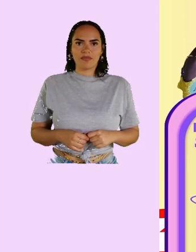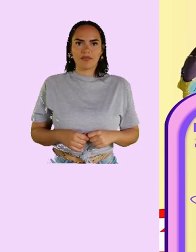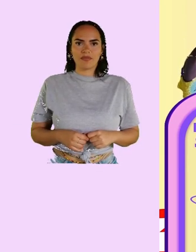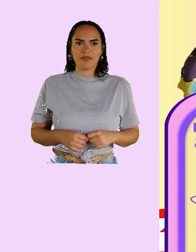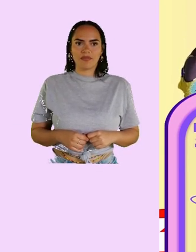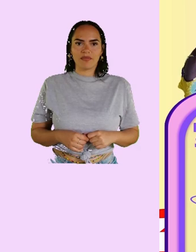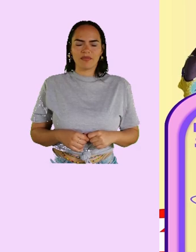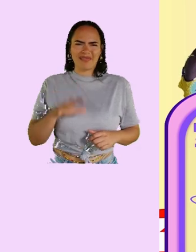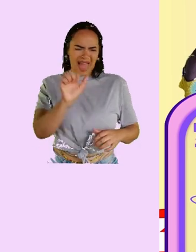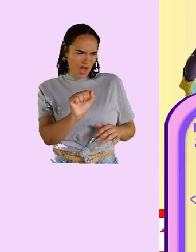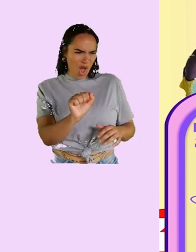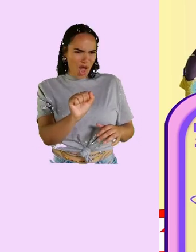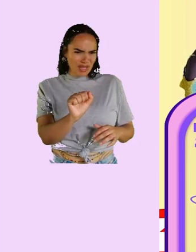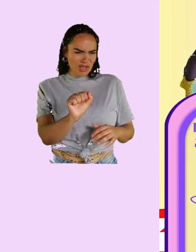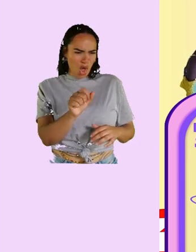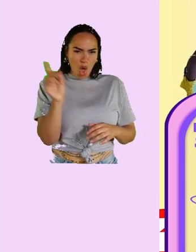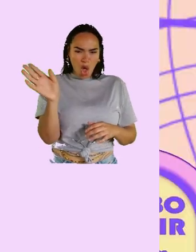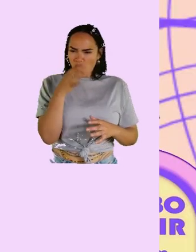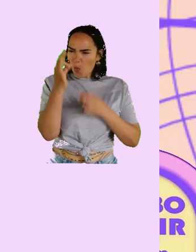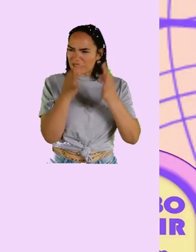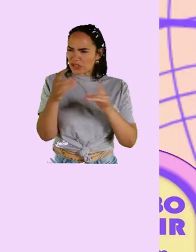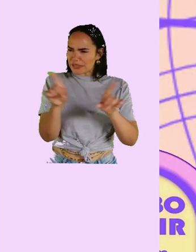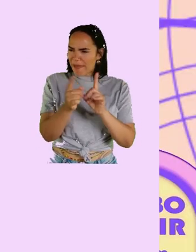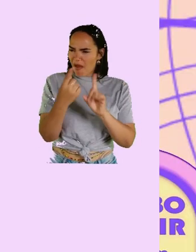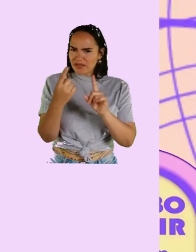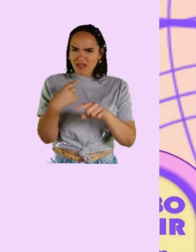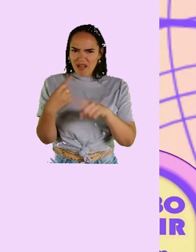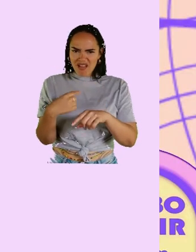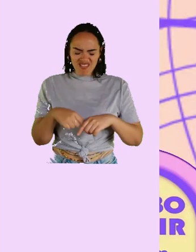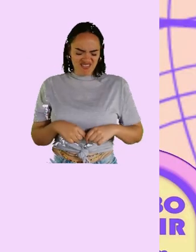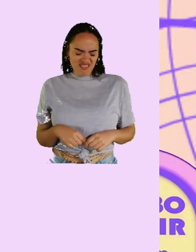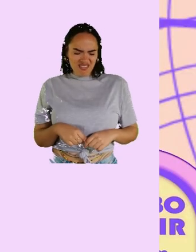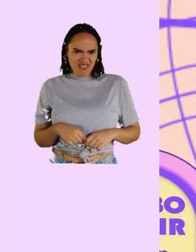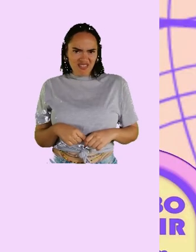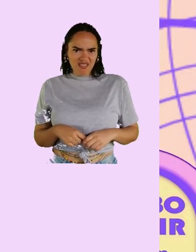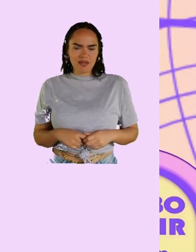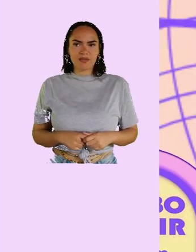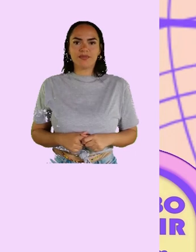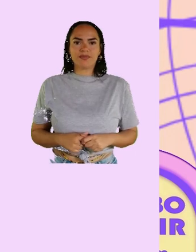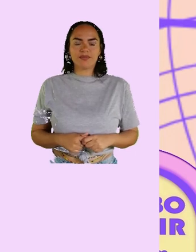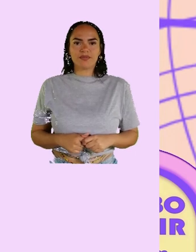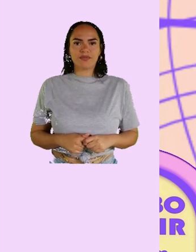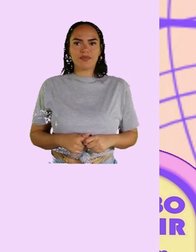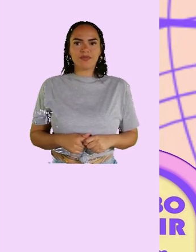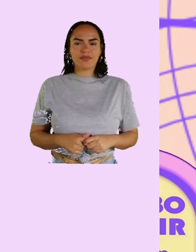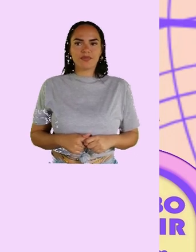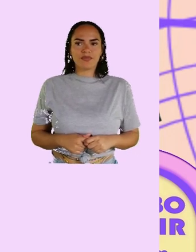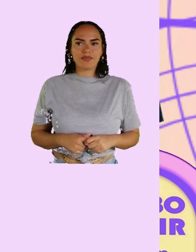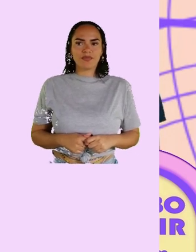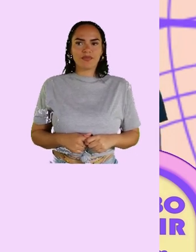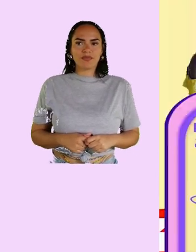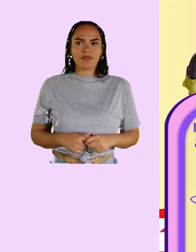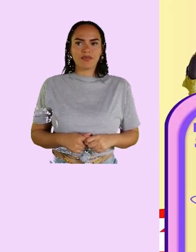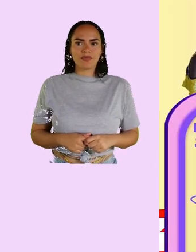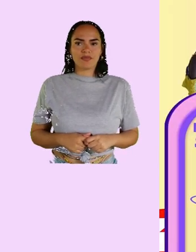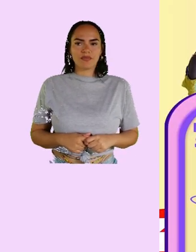Hang on. All of his questions have the same answer. Well, technically, that last one didn't. Moving on. Last